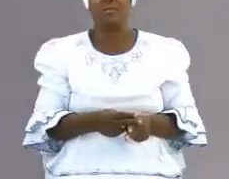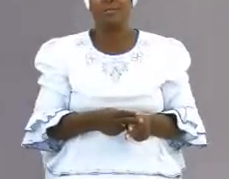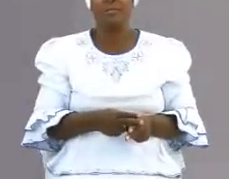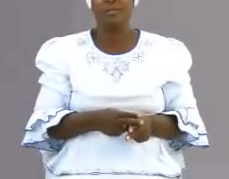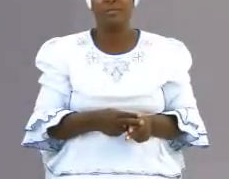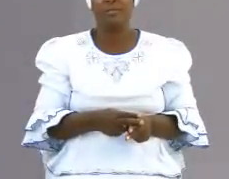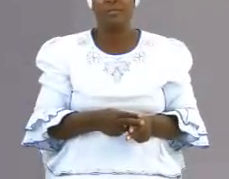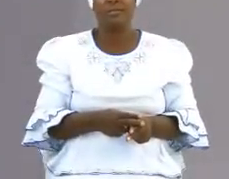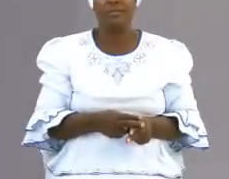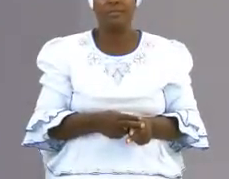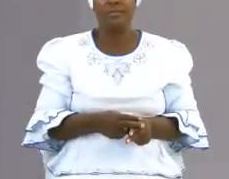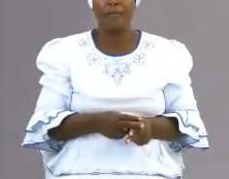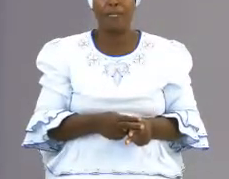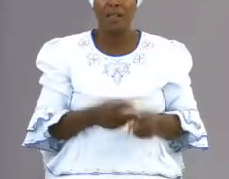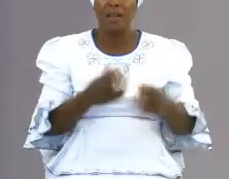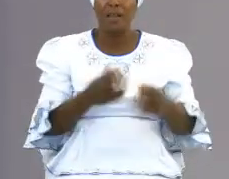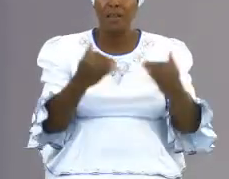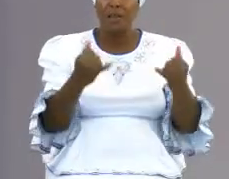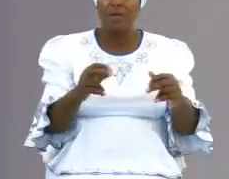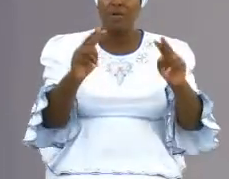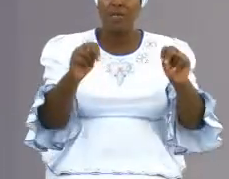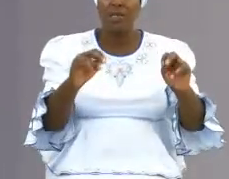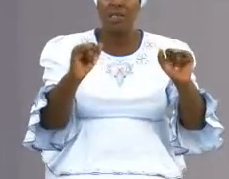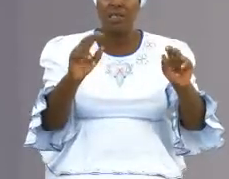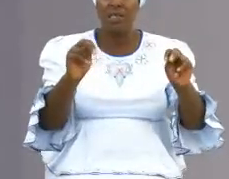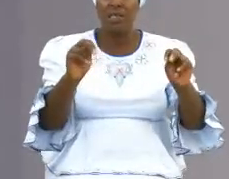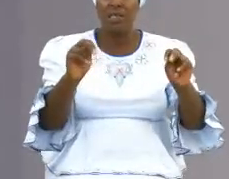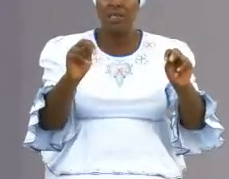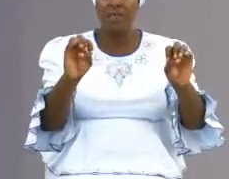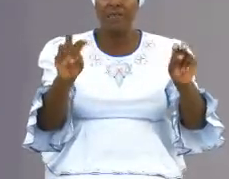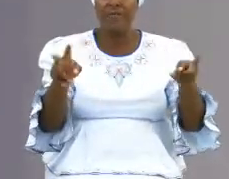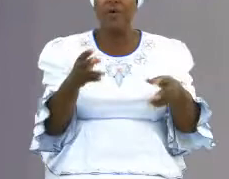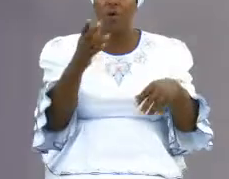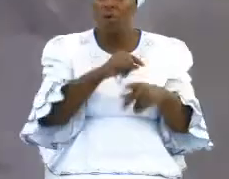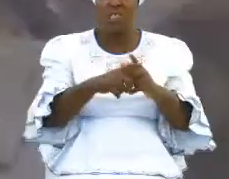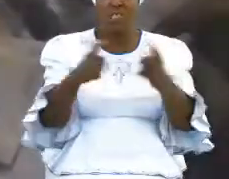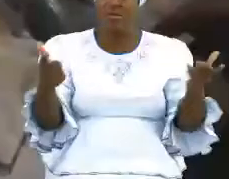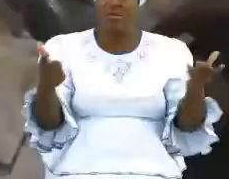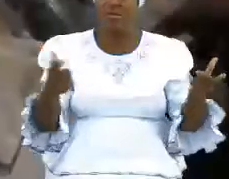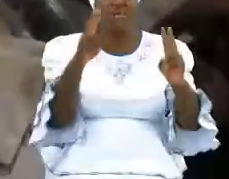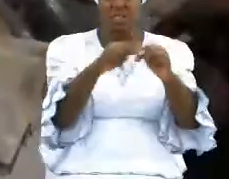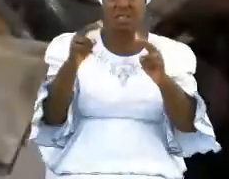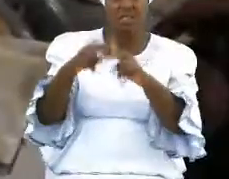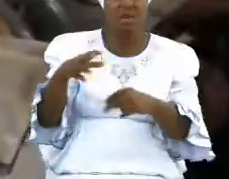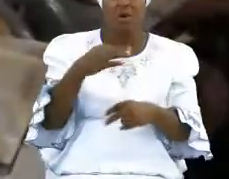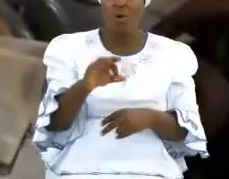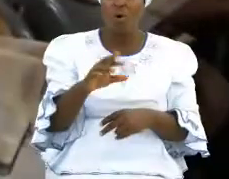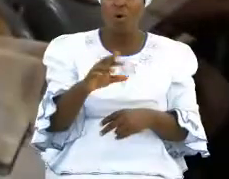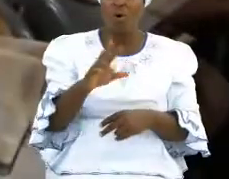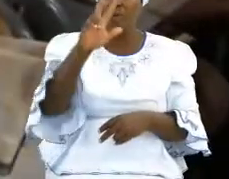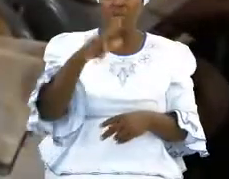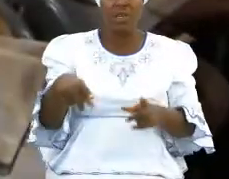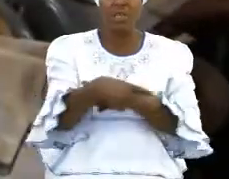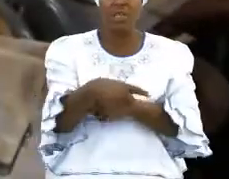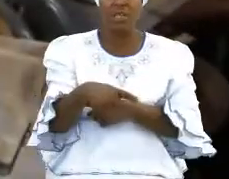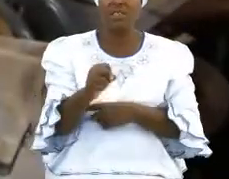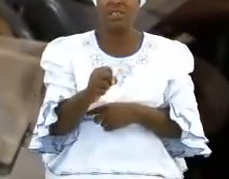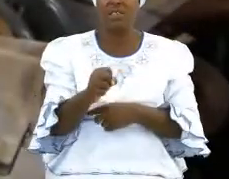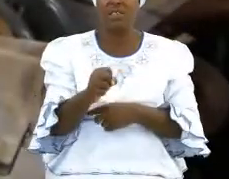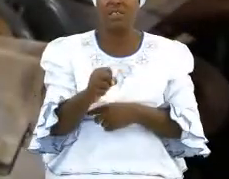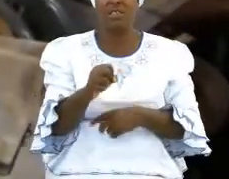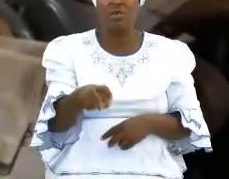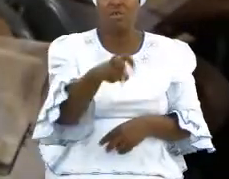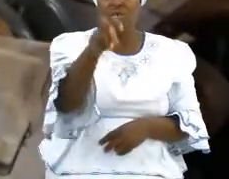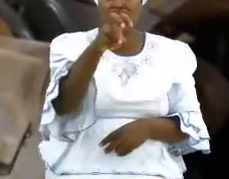Now, Nineveh was an exceeding great city of 3 days' journey. And then in